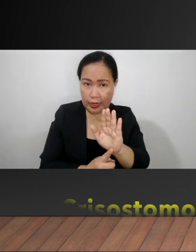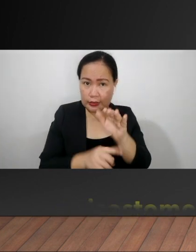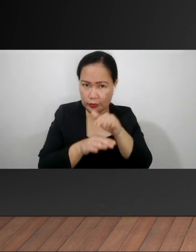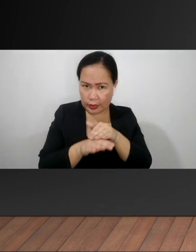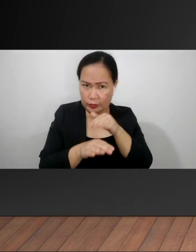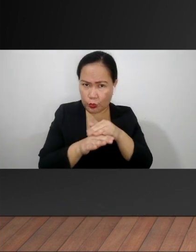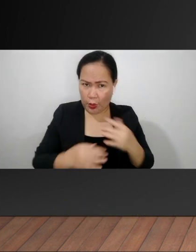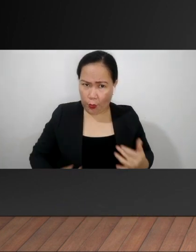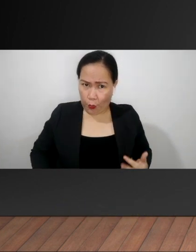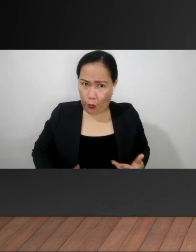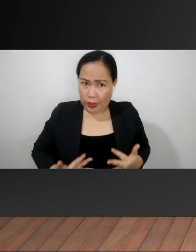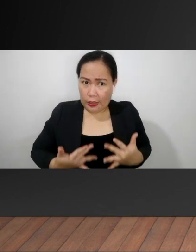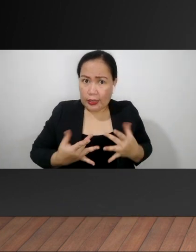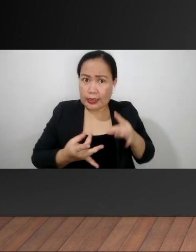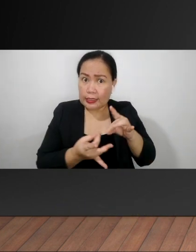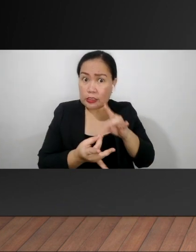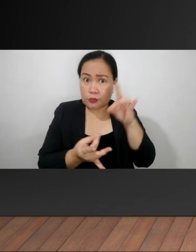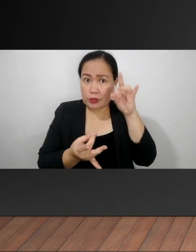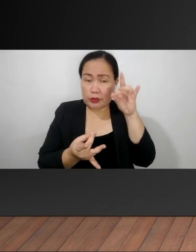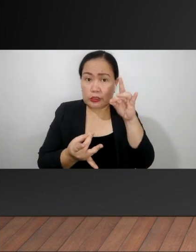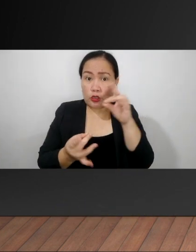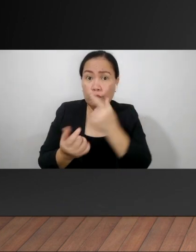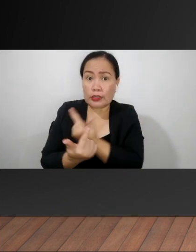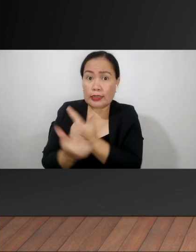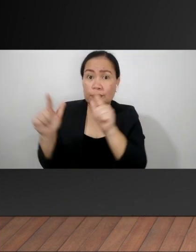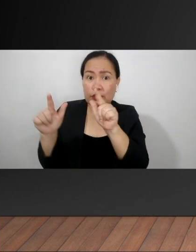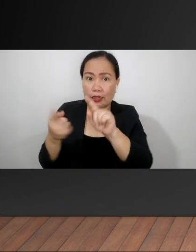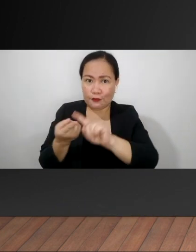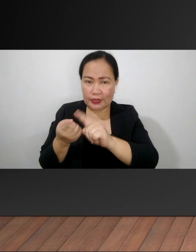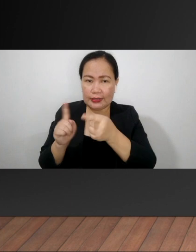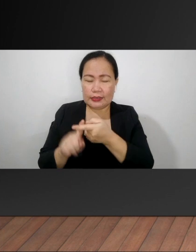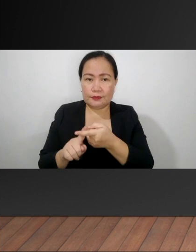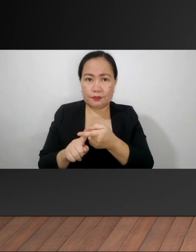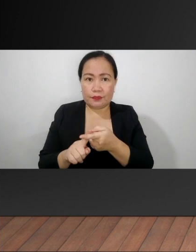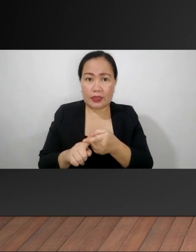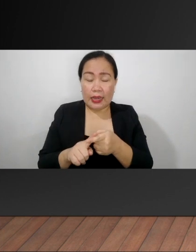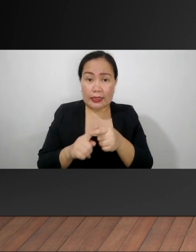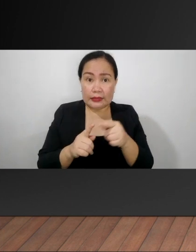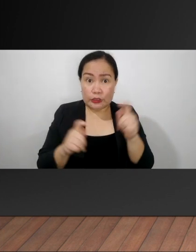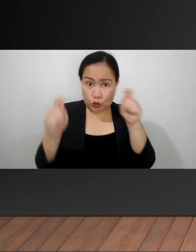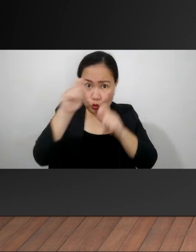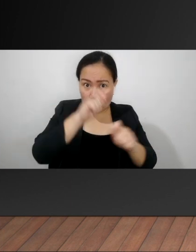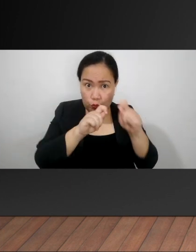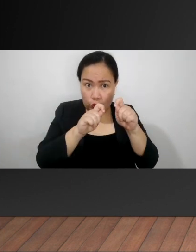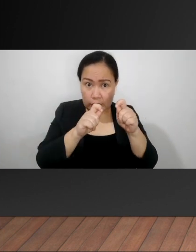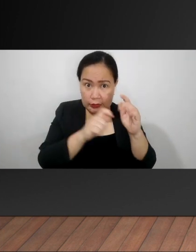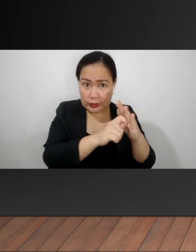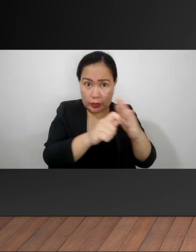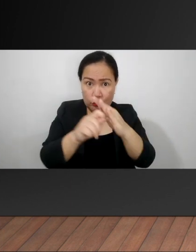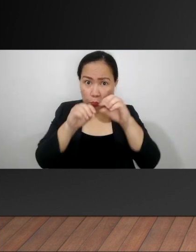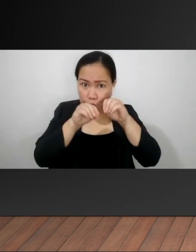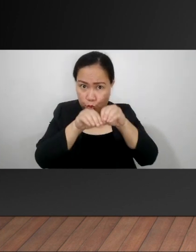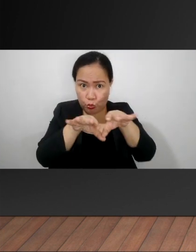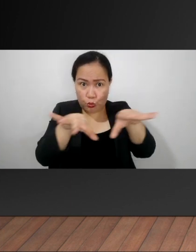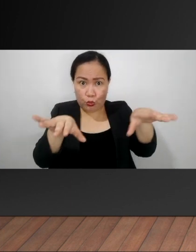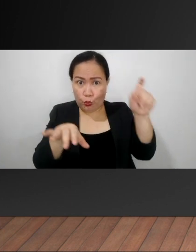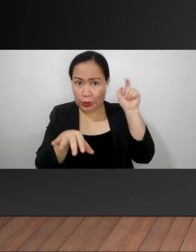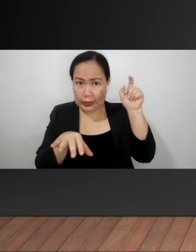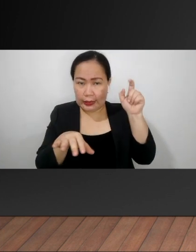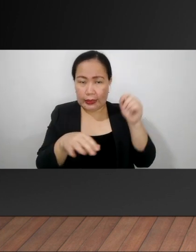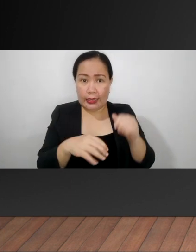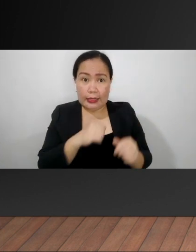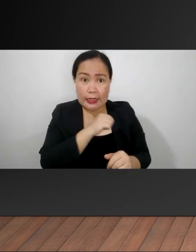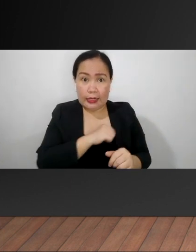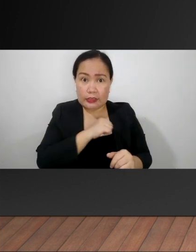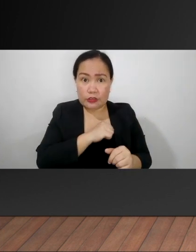gradually awakens the spirit of his liberal colleagues. The unrest in the town spread quickly. The